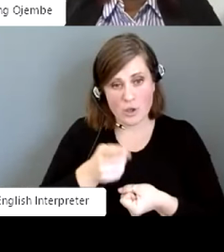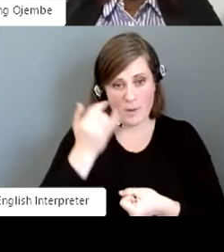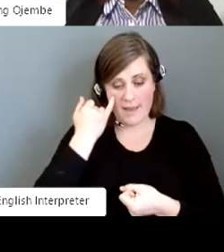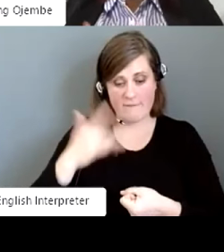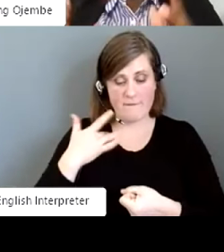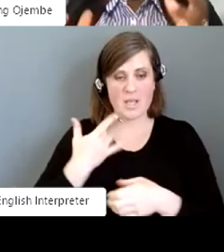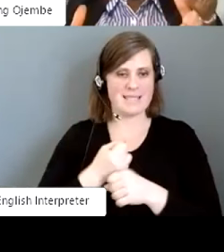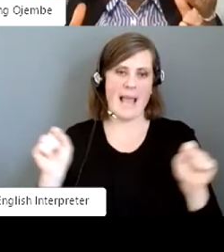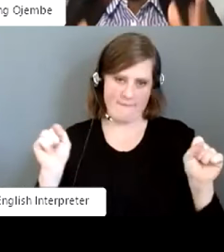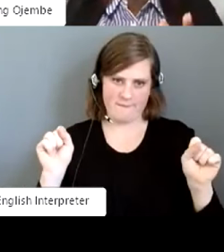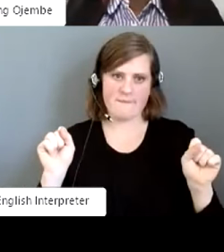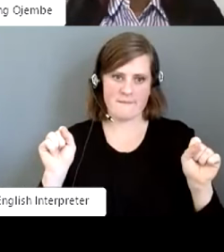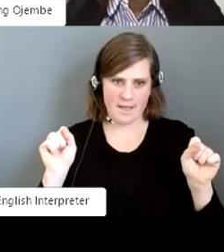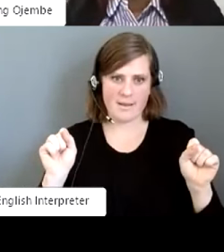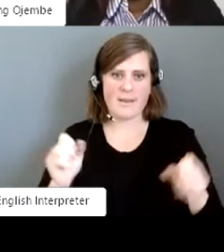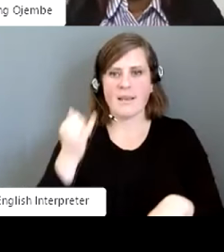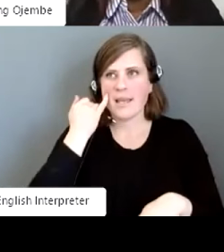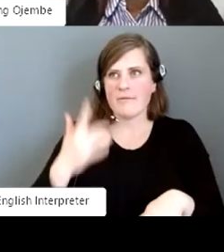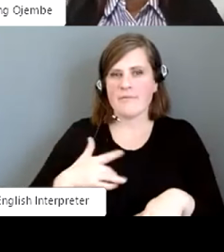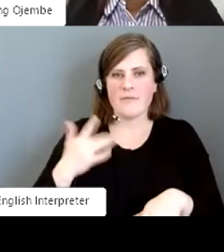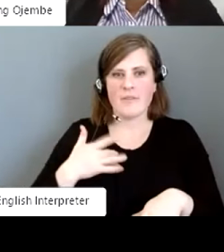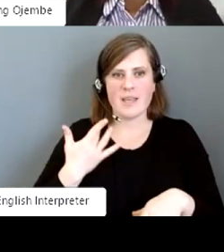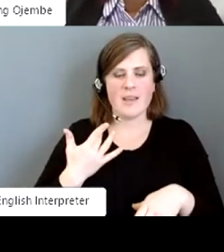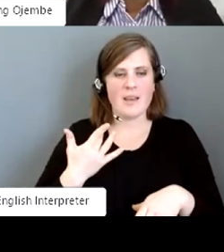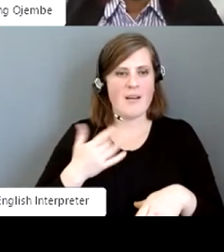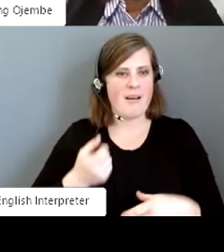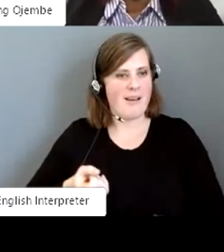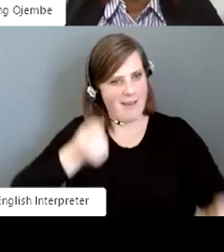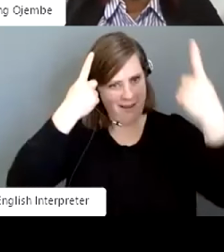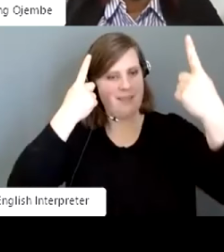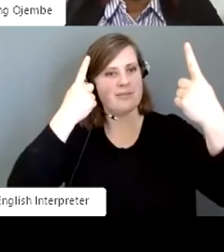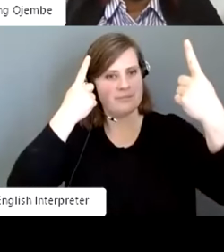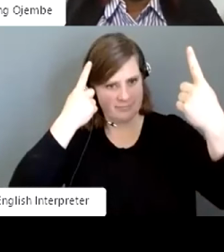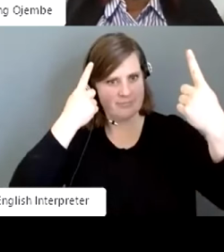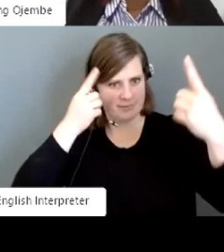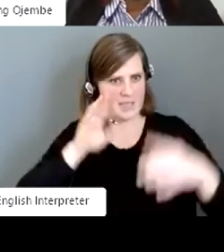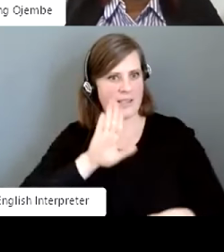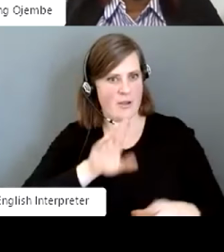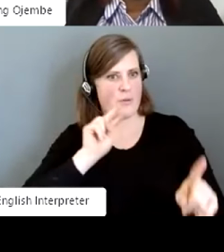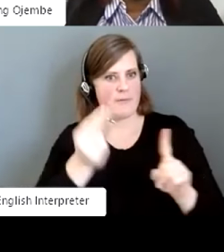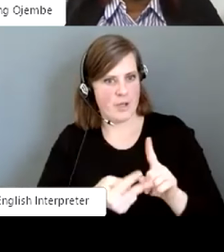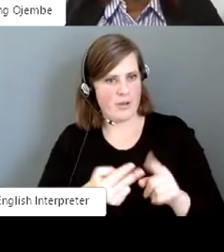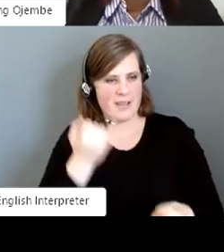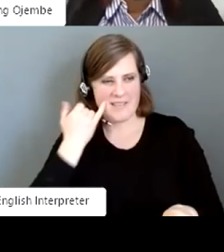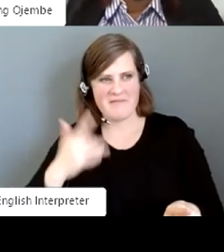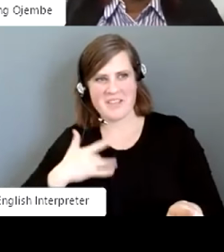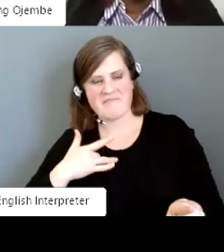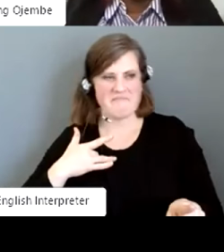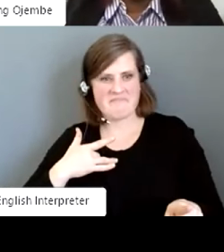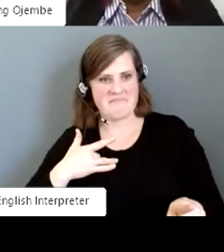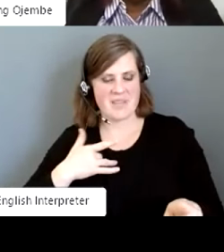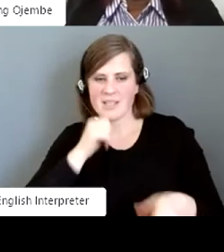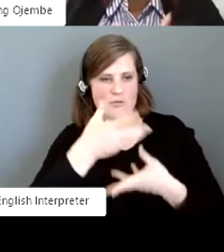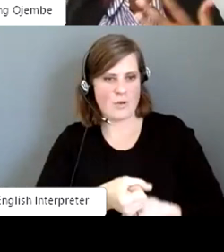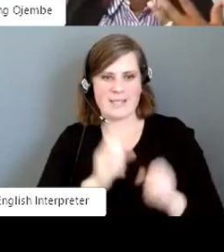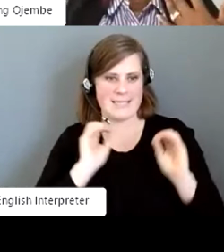safe and that they feel that you can relate with their experiences and understand their point of view. If they don't have this feeling, there's not going to be